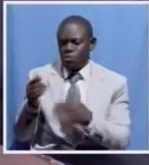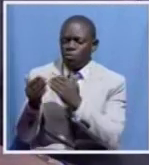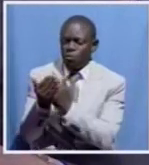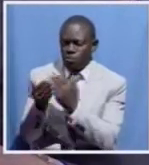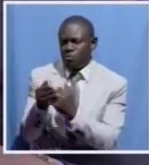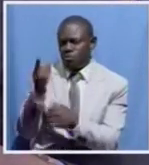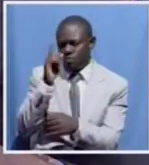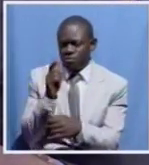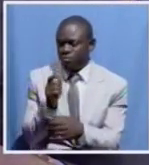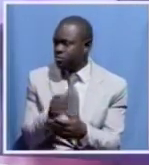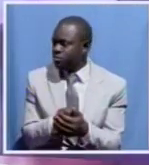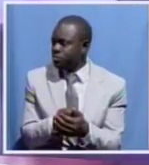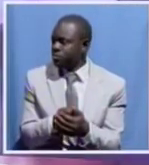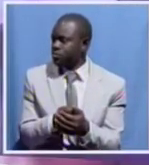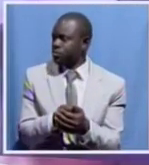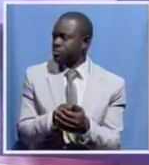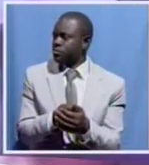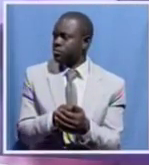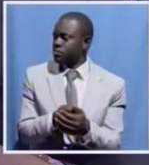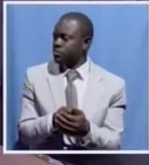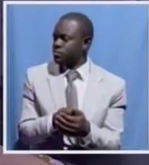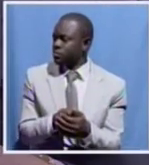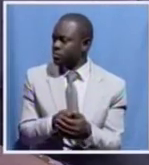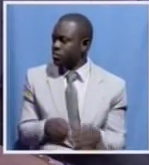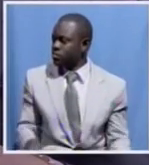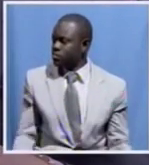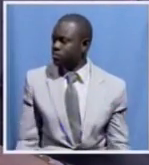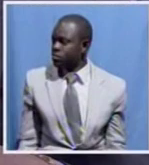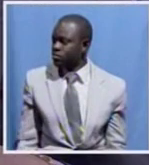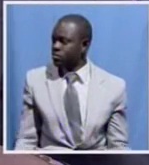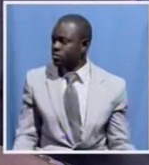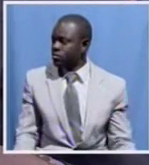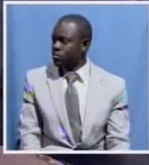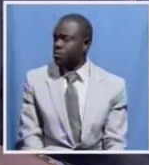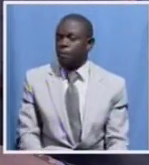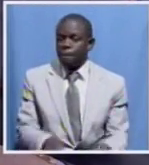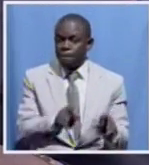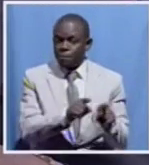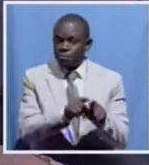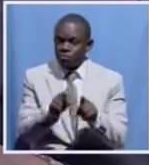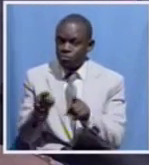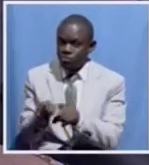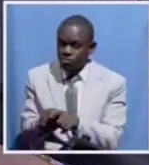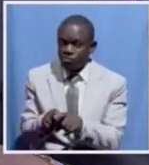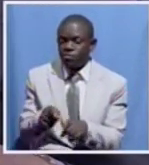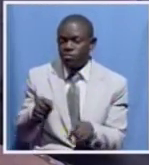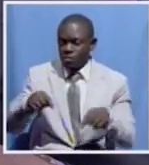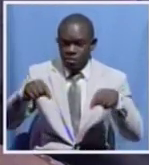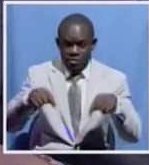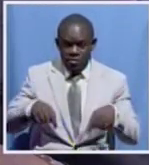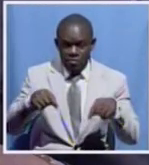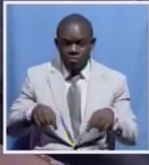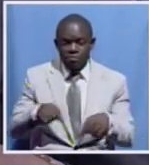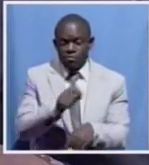me also to just say that I have observed that there's been a change in management at the Zambia